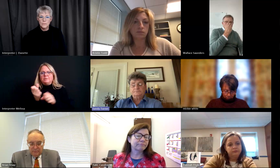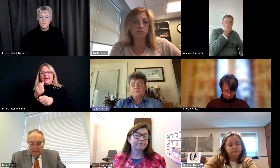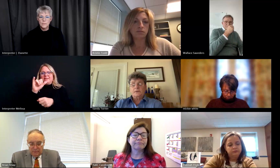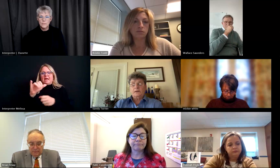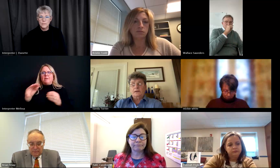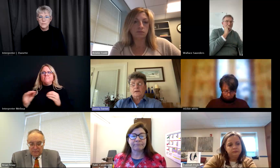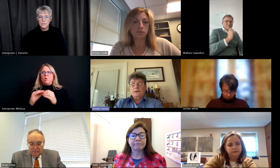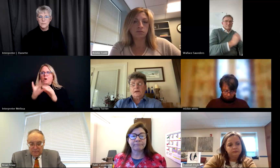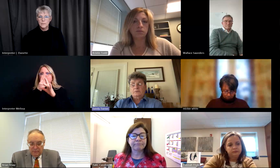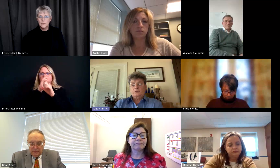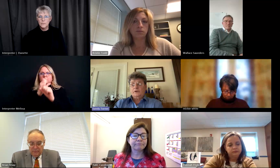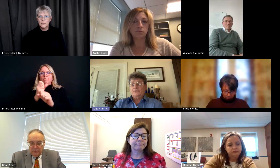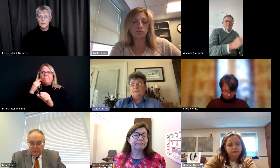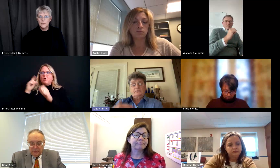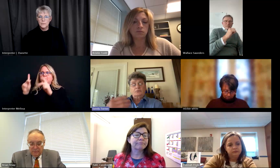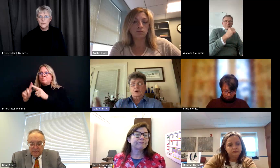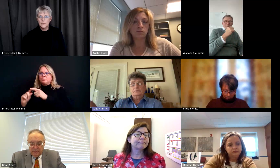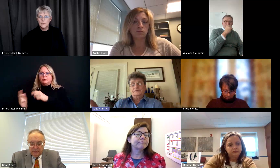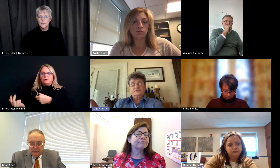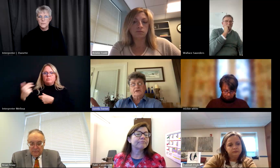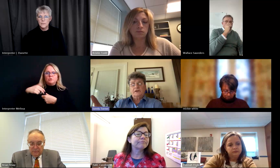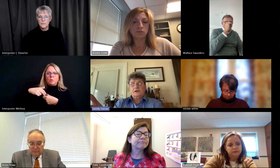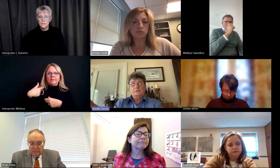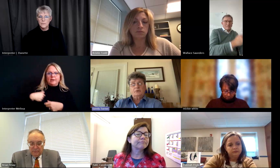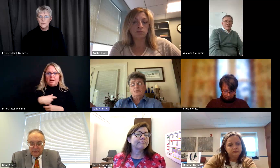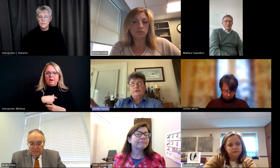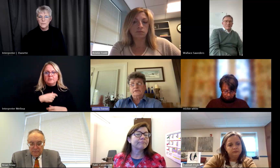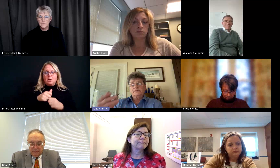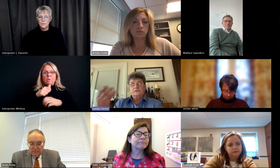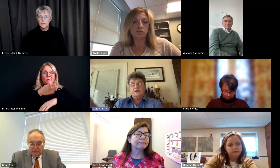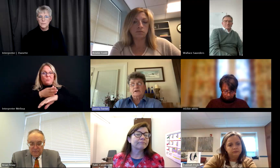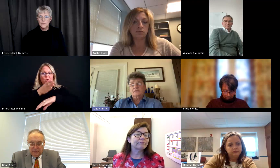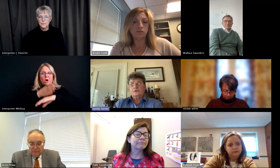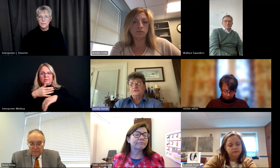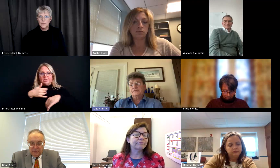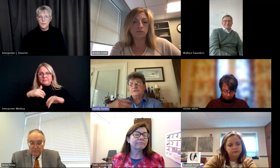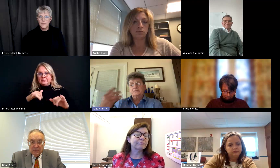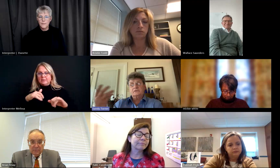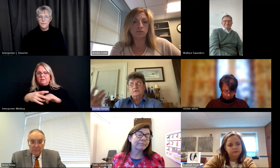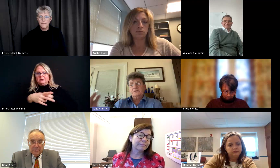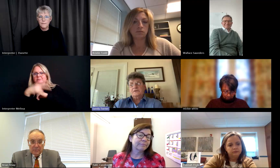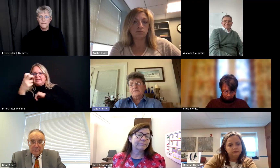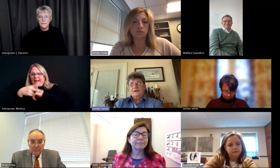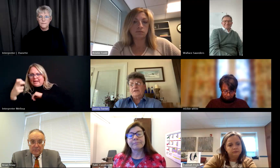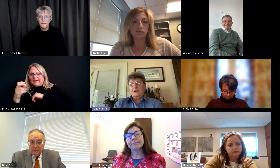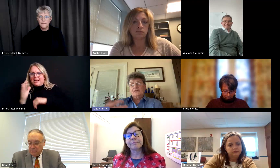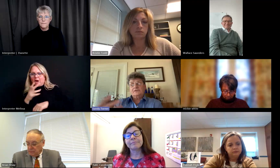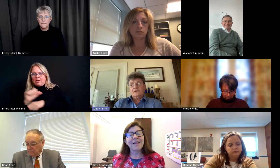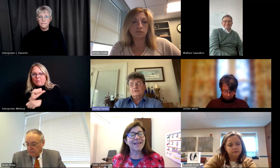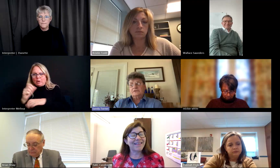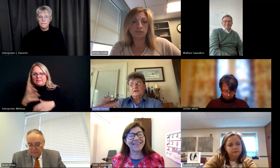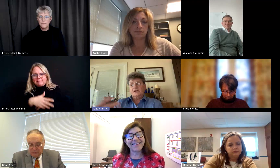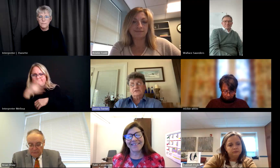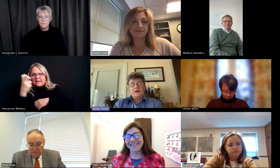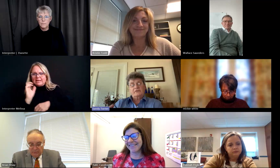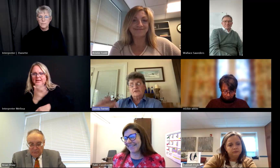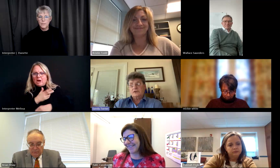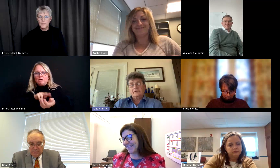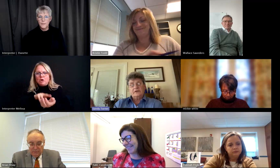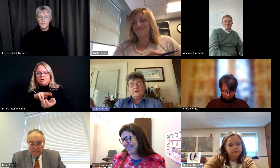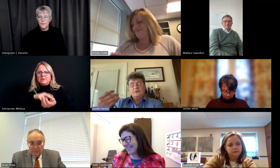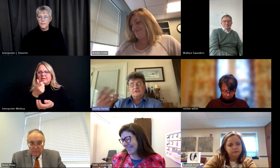enticing. And with Broughton stealing our employees and taking our nurses and anything else Dr. Tate